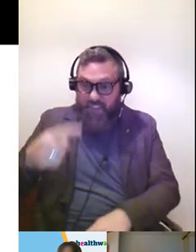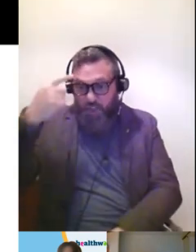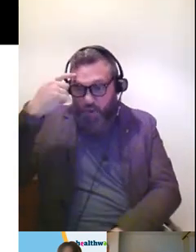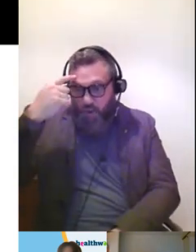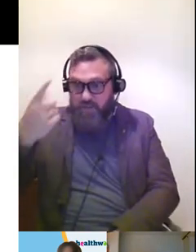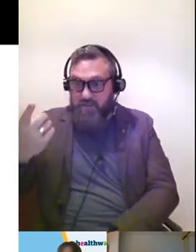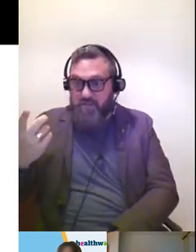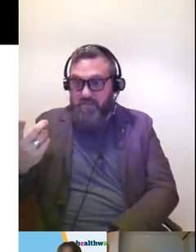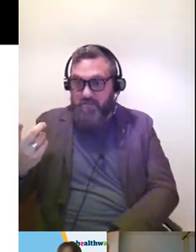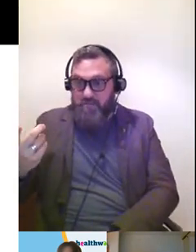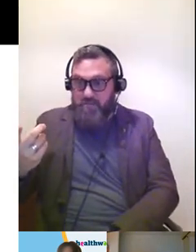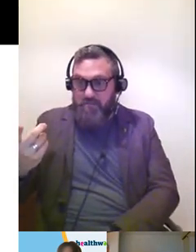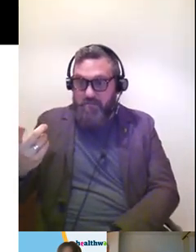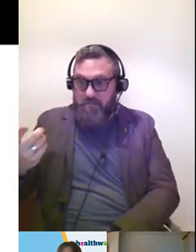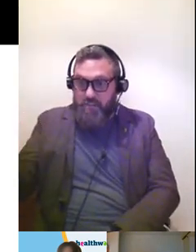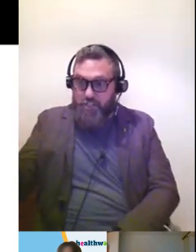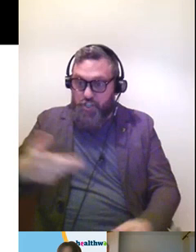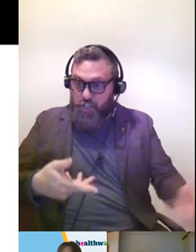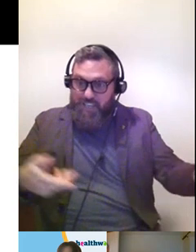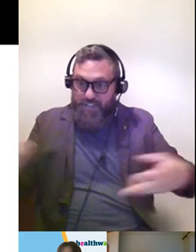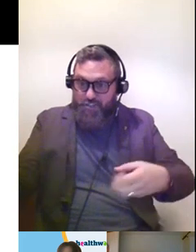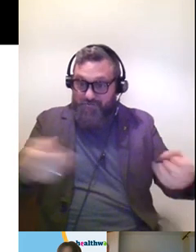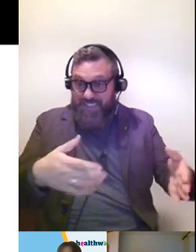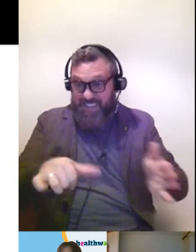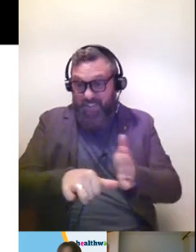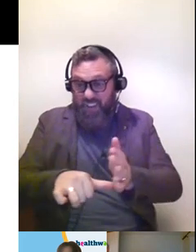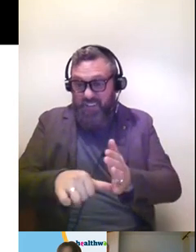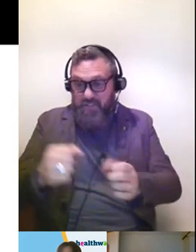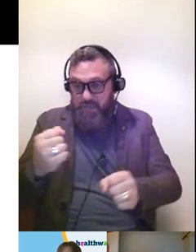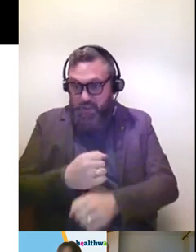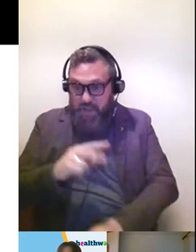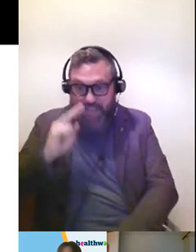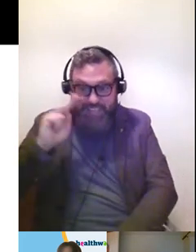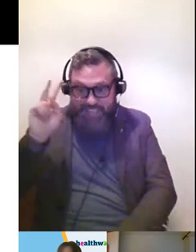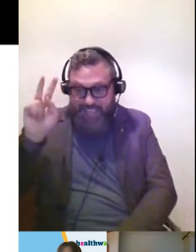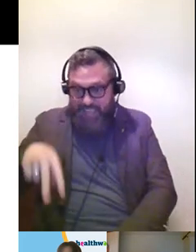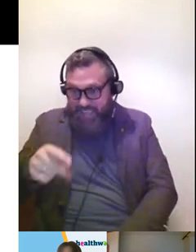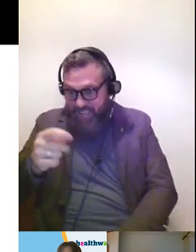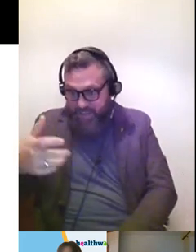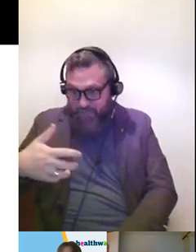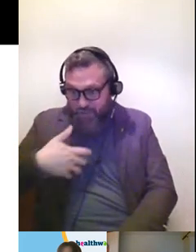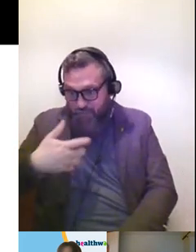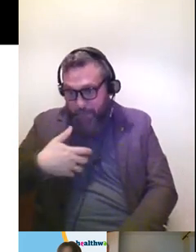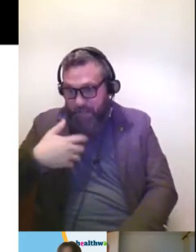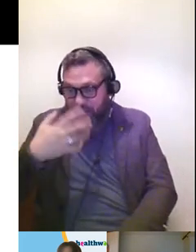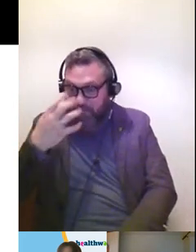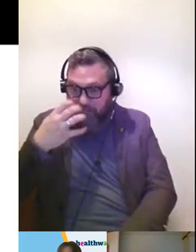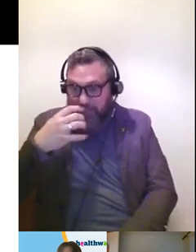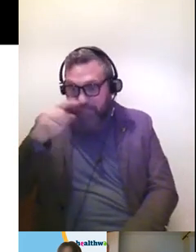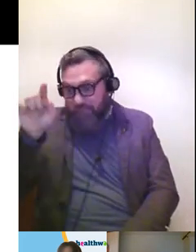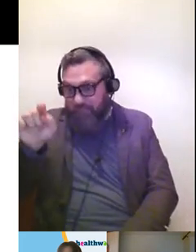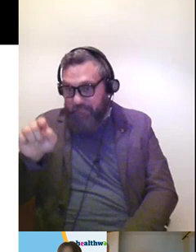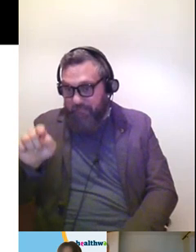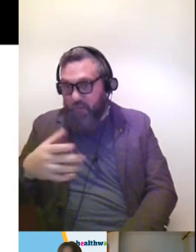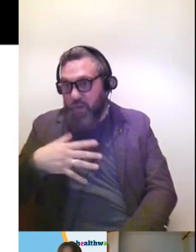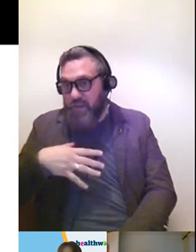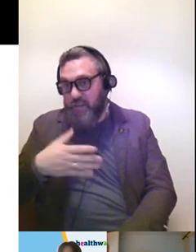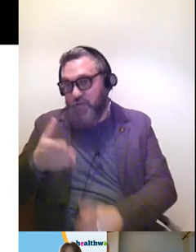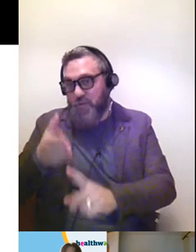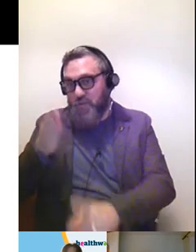that, bring them on, because it's a difficult task, but I can see there's grumbles there and I think we need to acknowledge